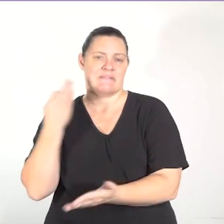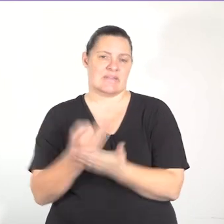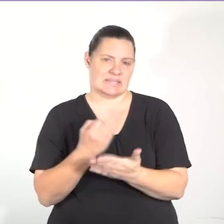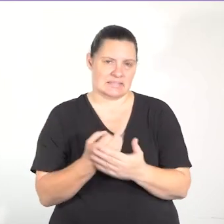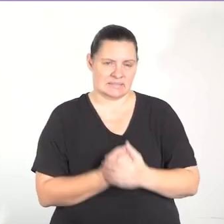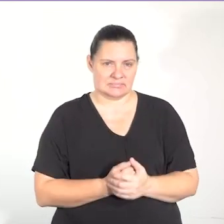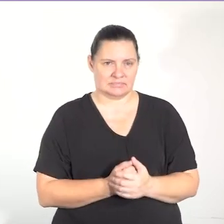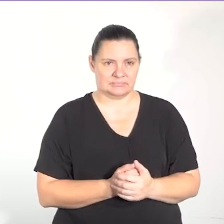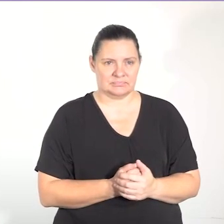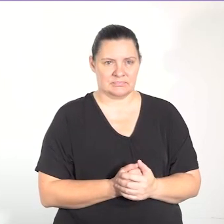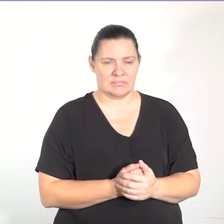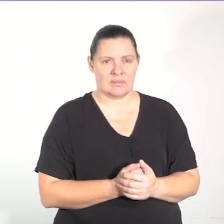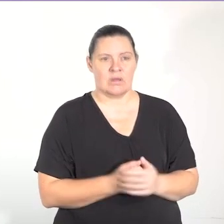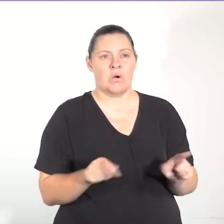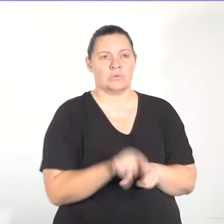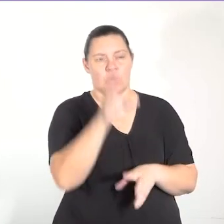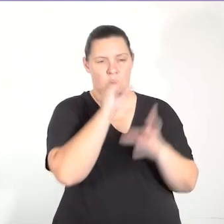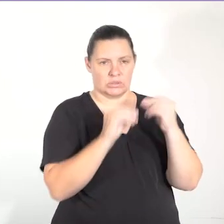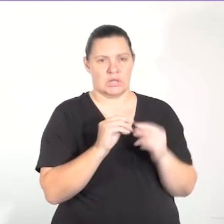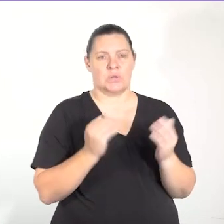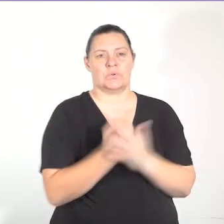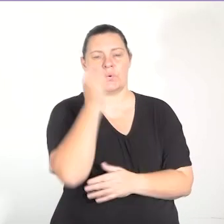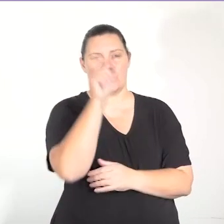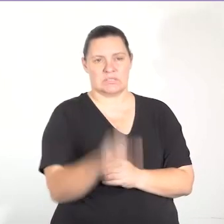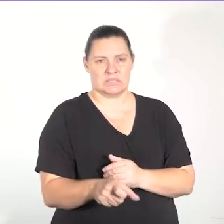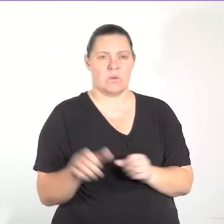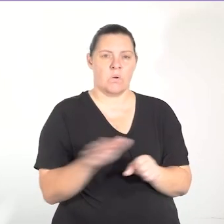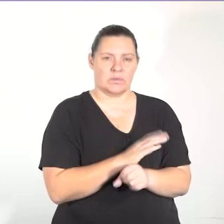and factors. We also learned